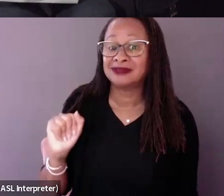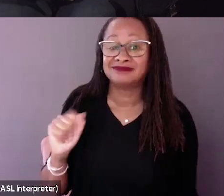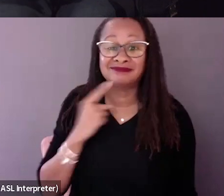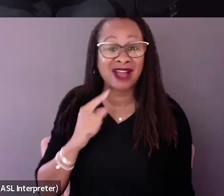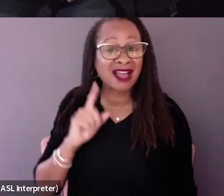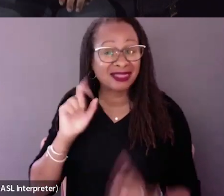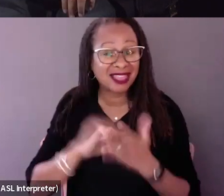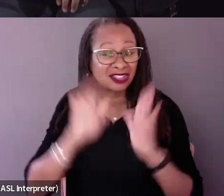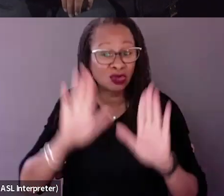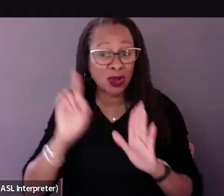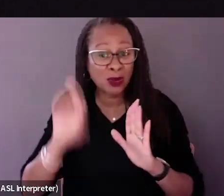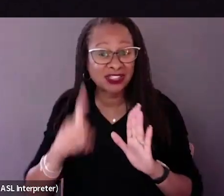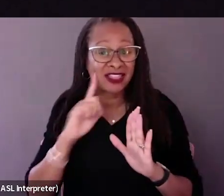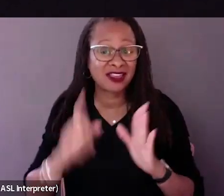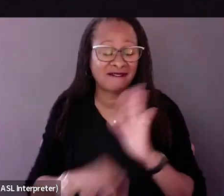a process.